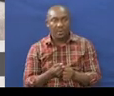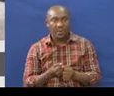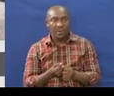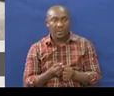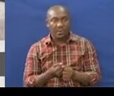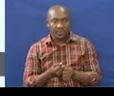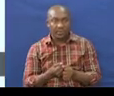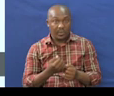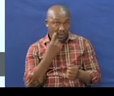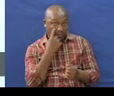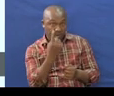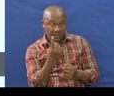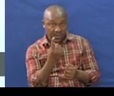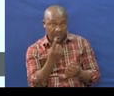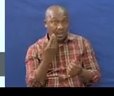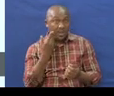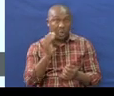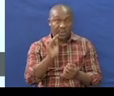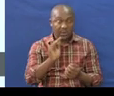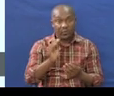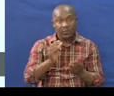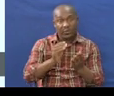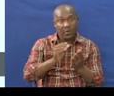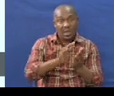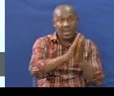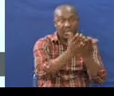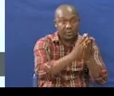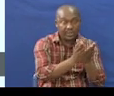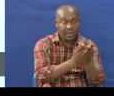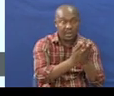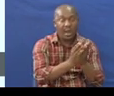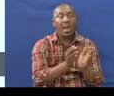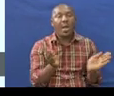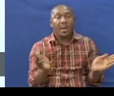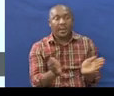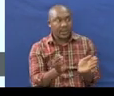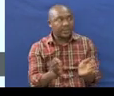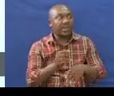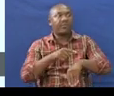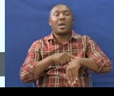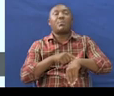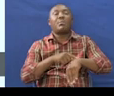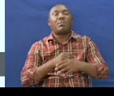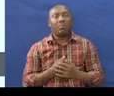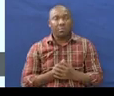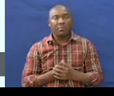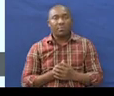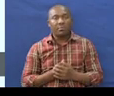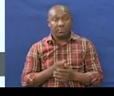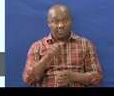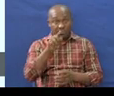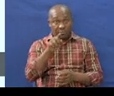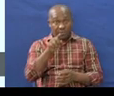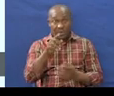as you can see on the importance of literature, we say it saves time by avoiding unexpected difficulties that you